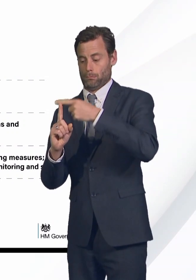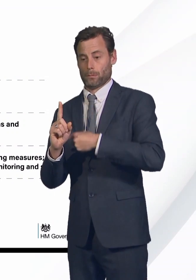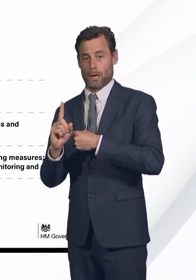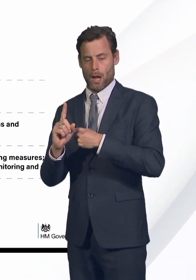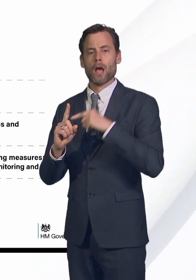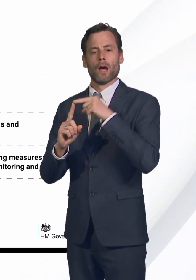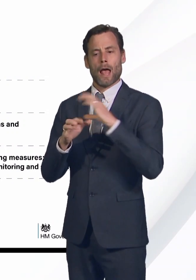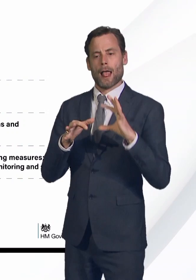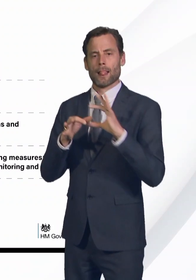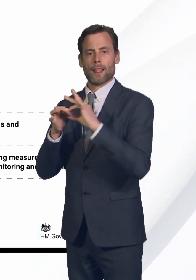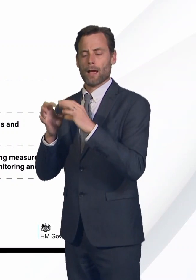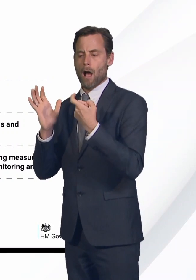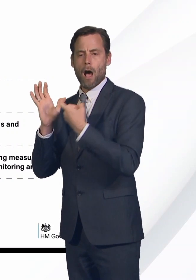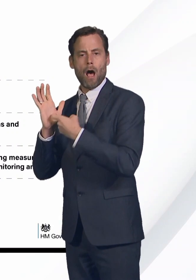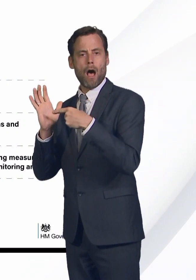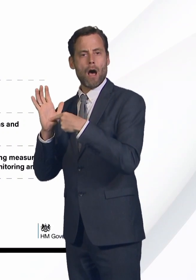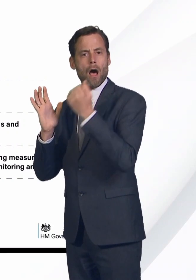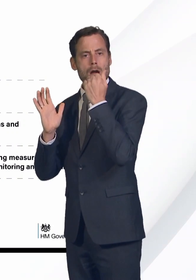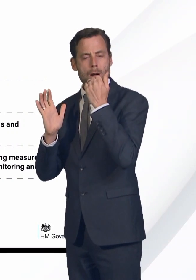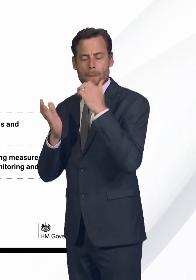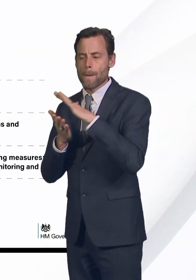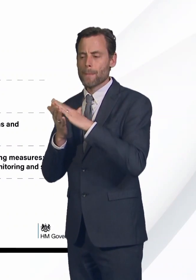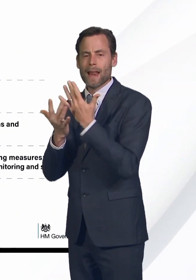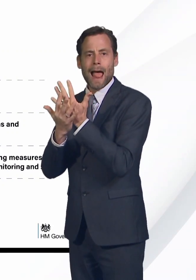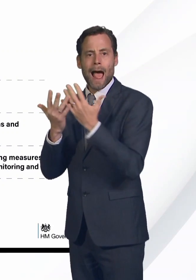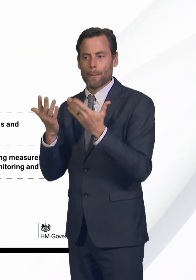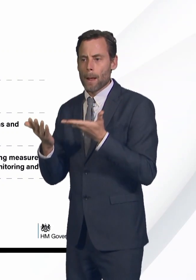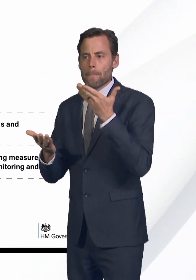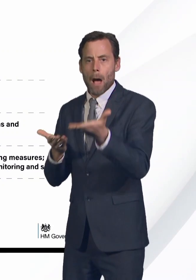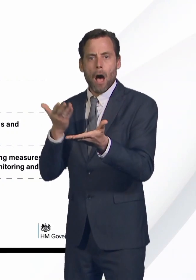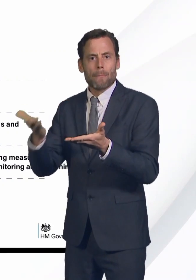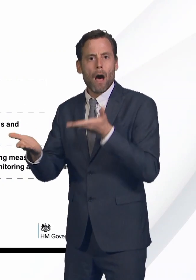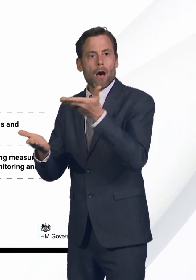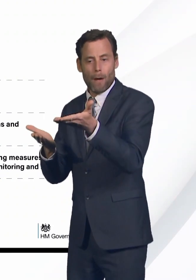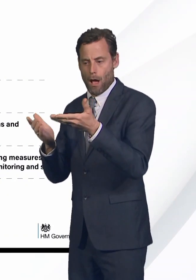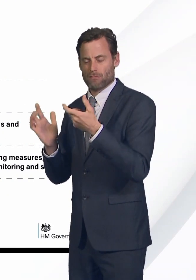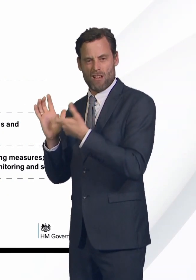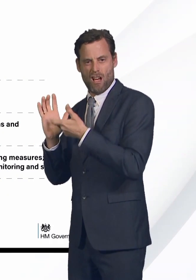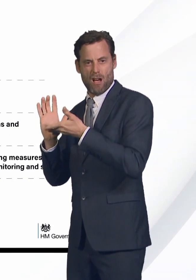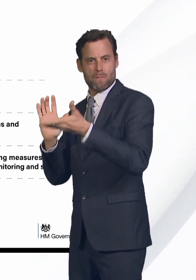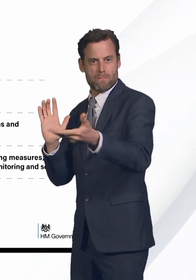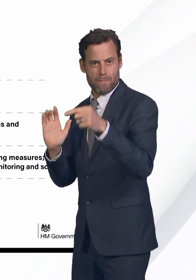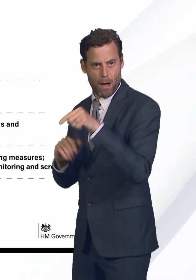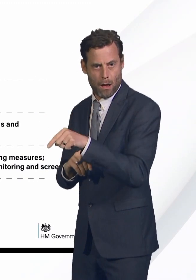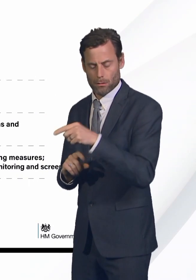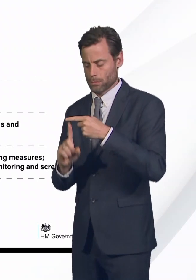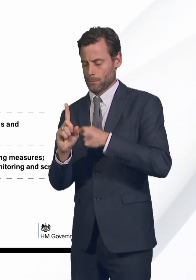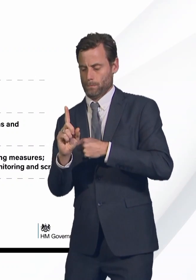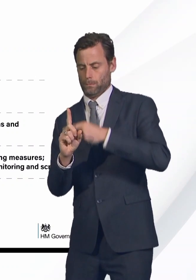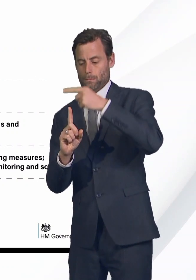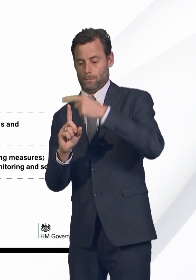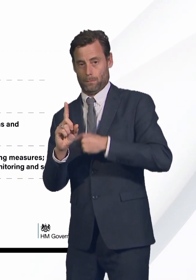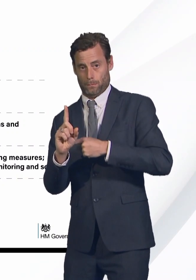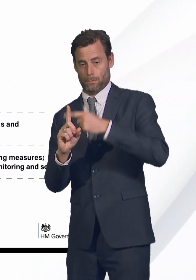and the number of coronavirus cases. And in turn, that alert level will determine the level of social